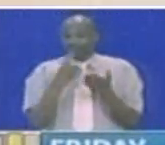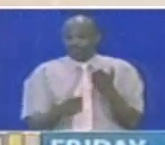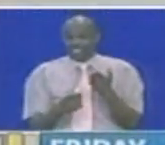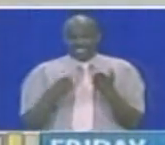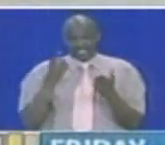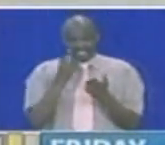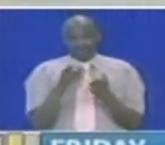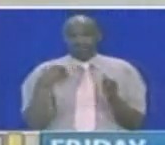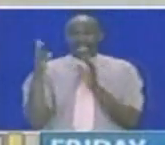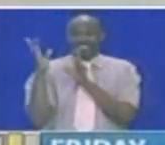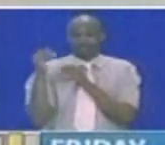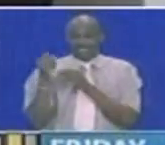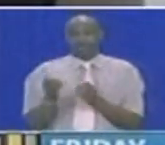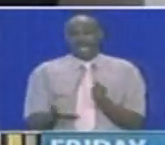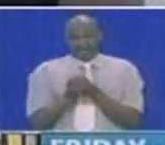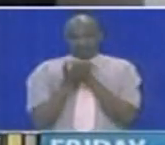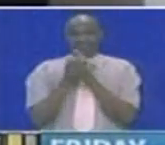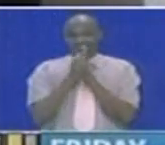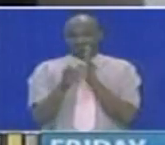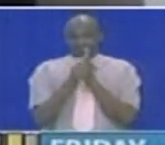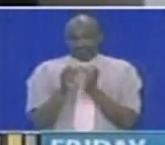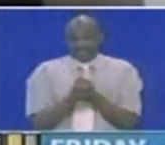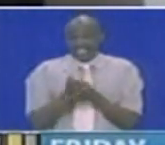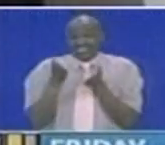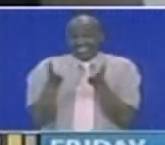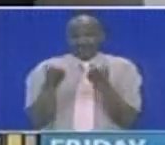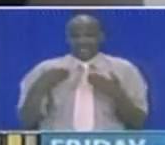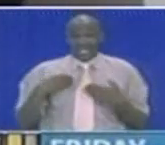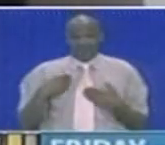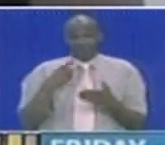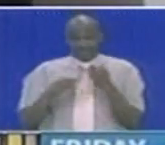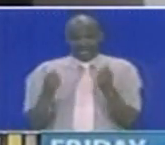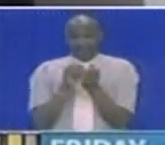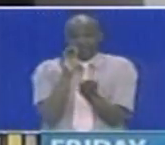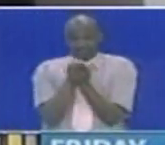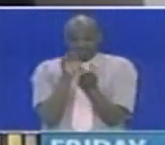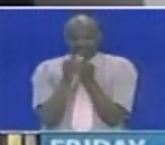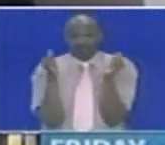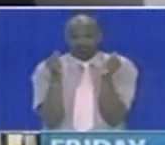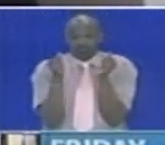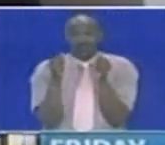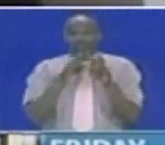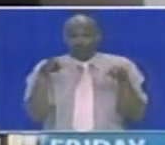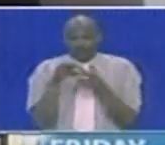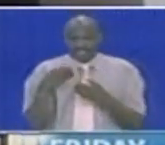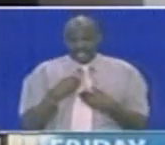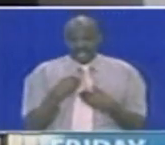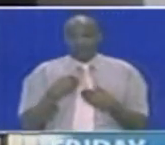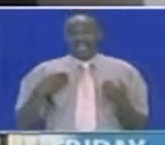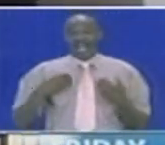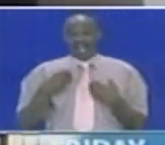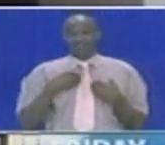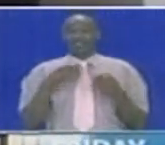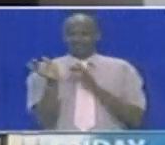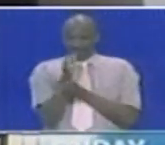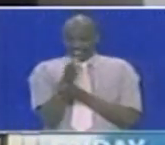facility expected to enhance efficiency. This is a state-of-the-art preservation room, one of the many here at the Wamagana fish